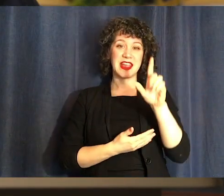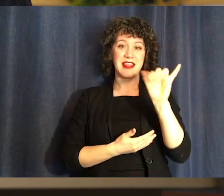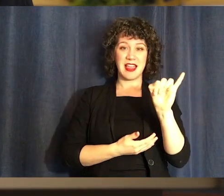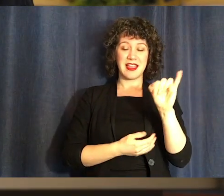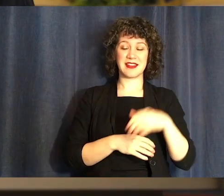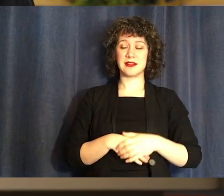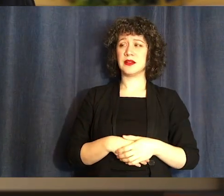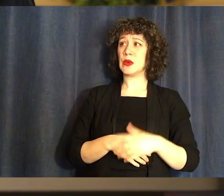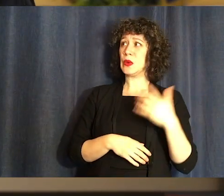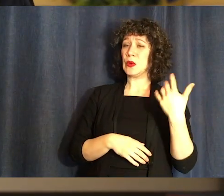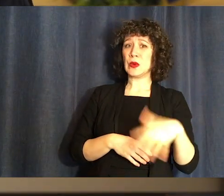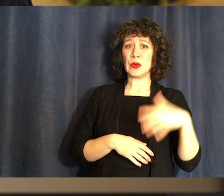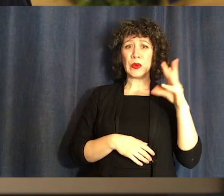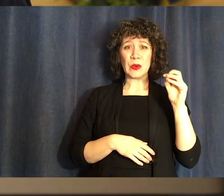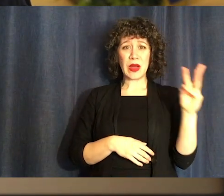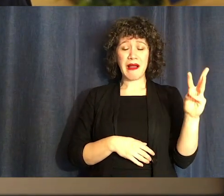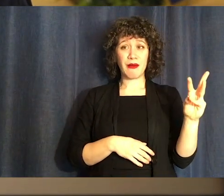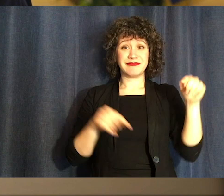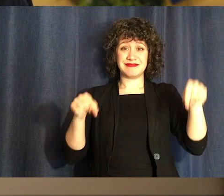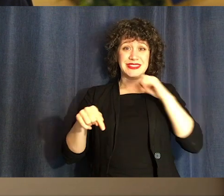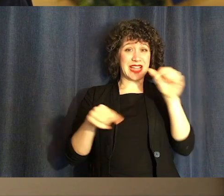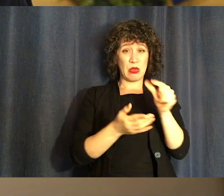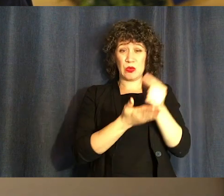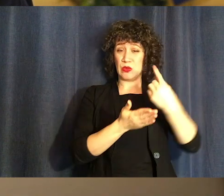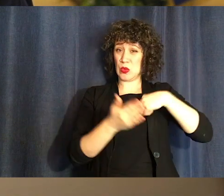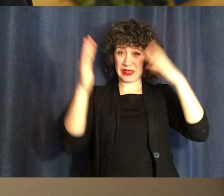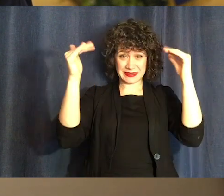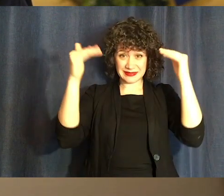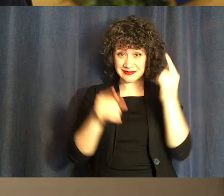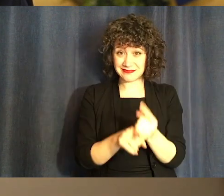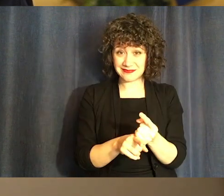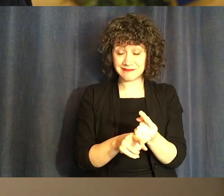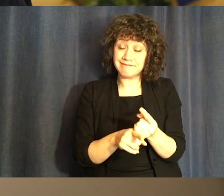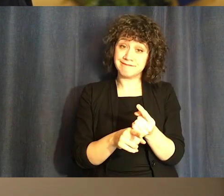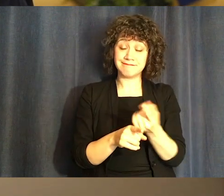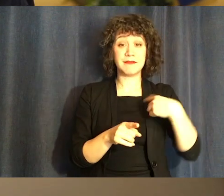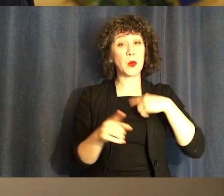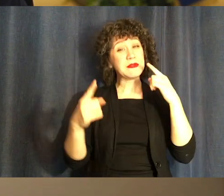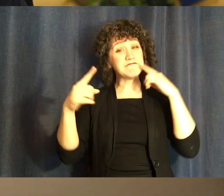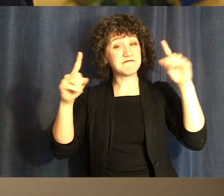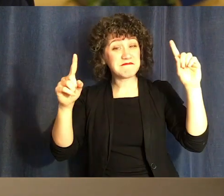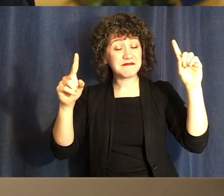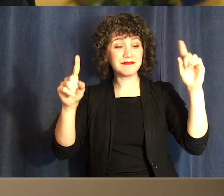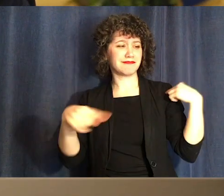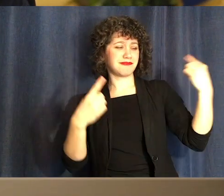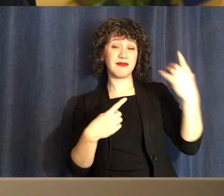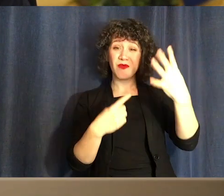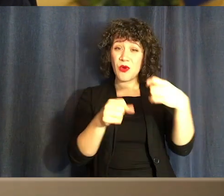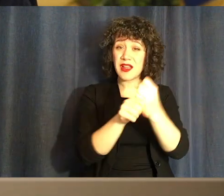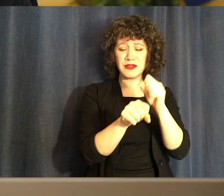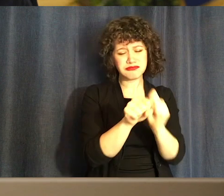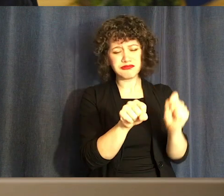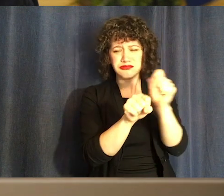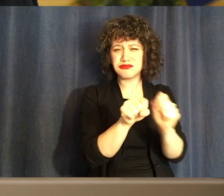Wow, this isn't the graduation we anticipated, is it? But nonetheless, we did it. After 4 years of hard work, it's